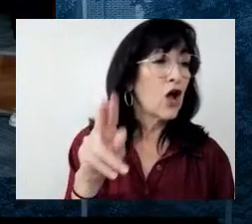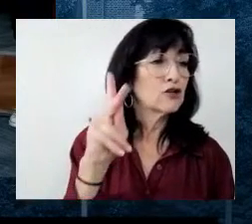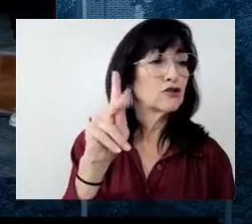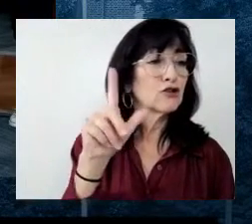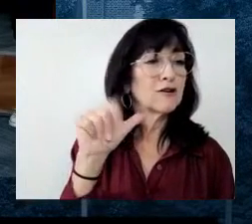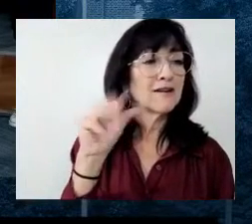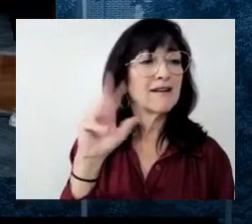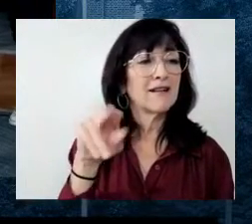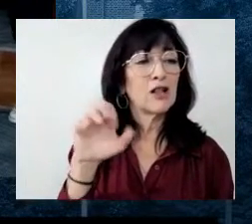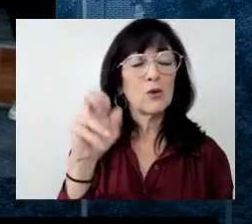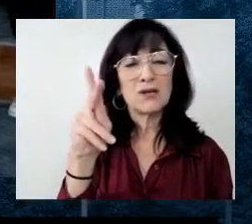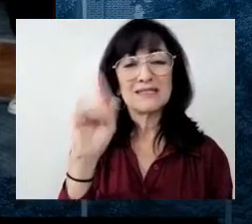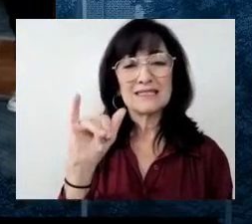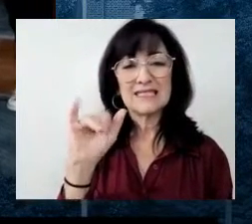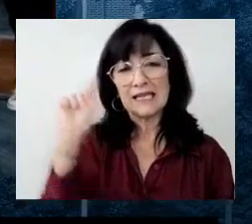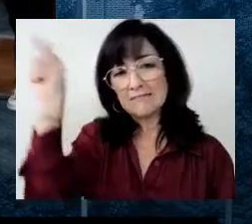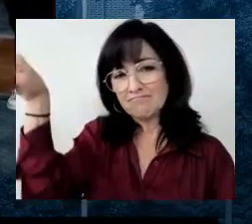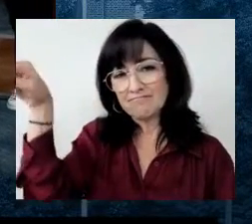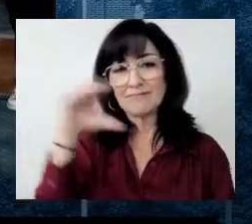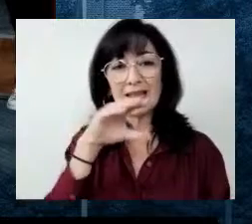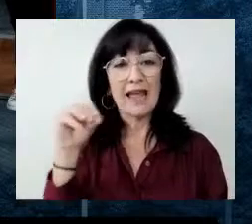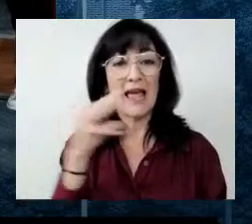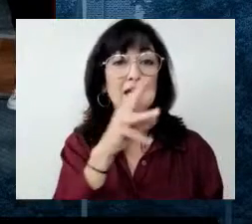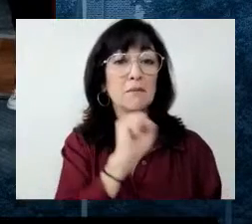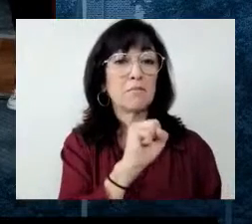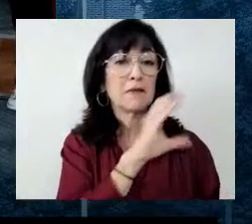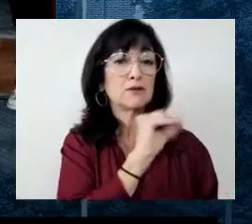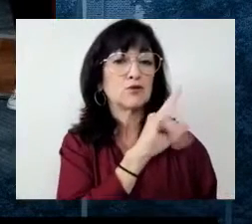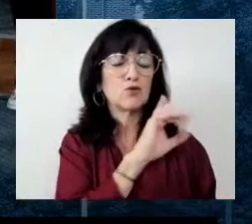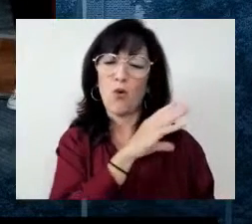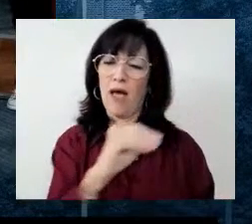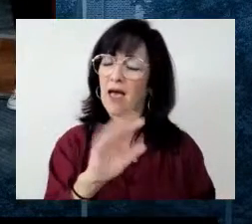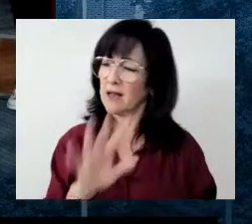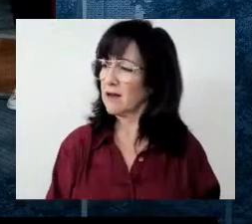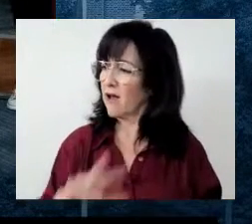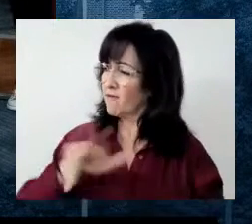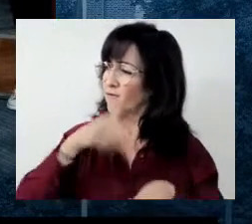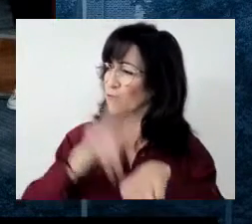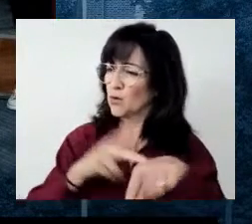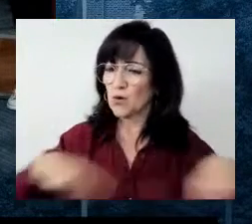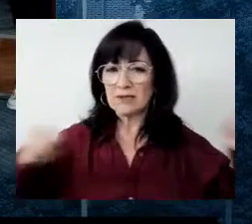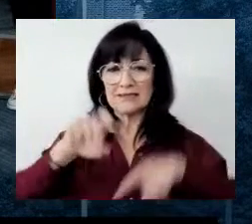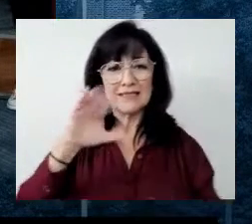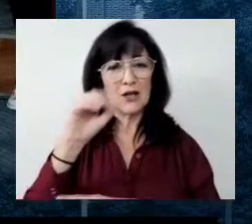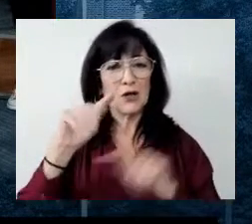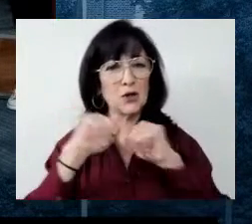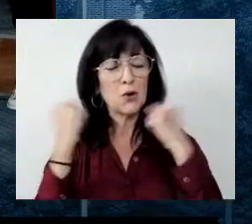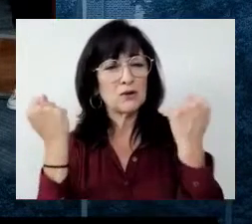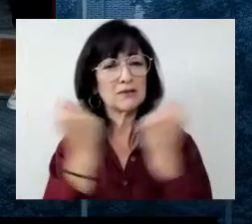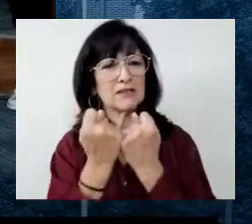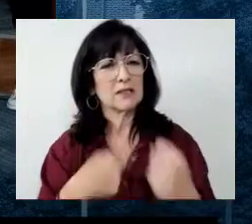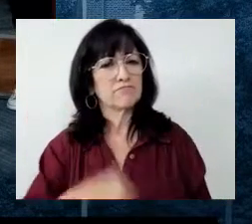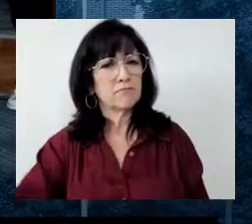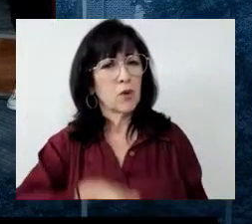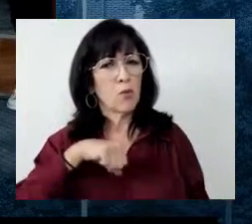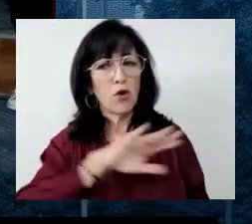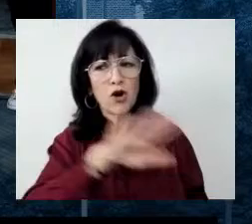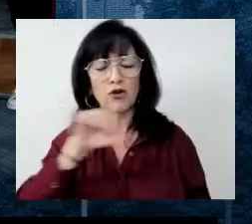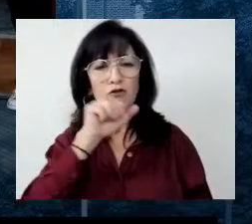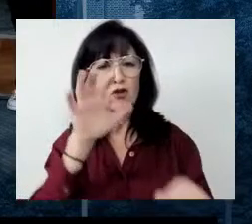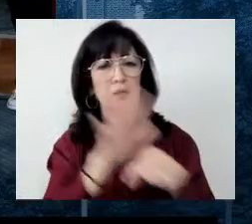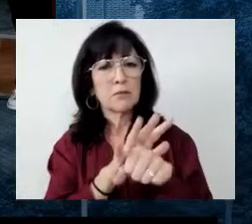there, Mrs. Cole, and of course, Frear's Eco Team. I am so proud of your commitment to your school campus and to our